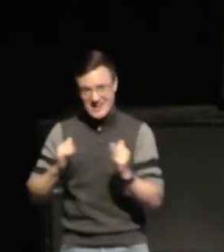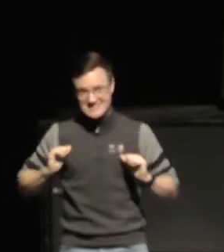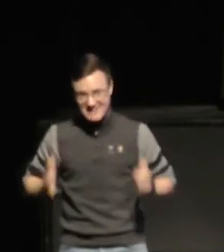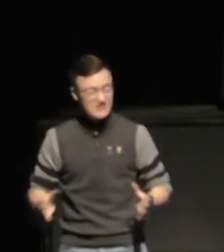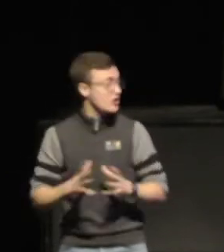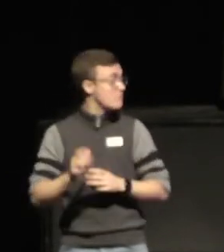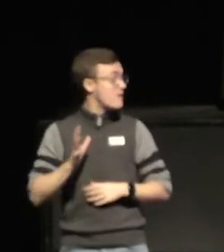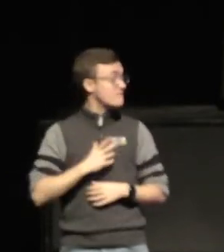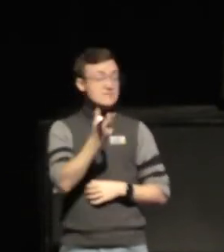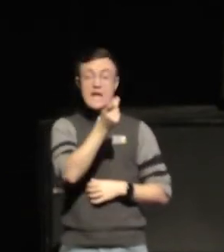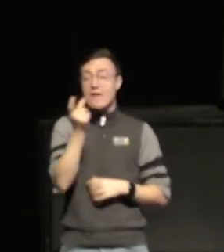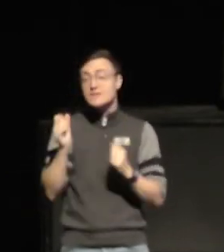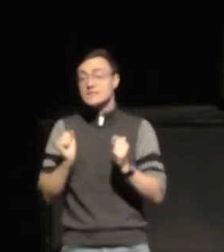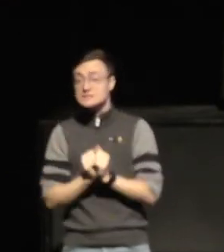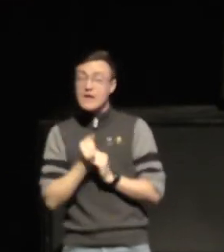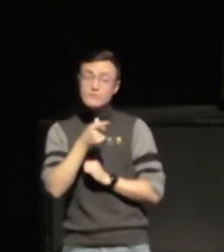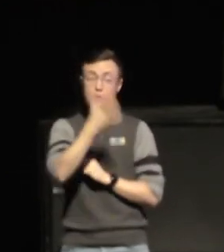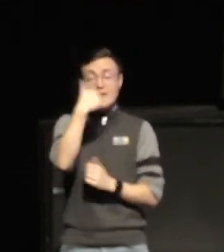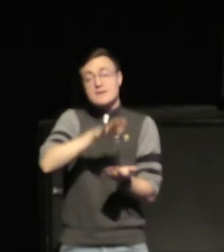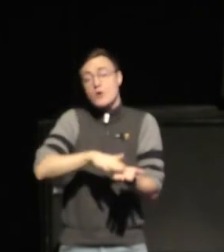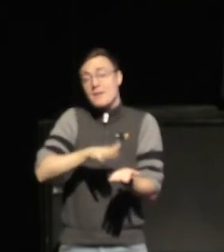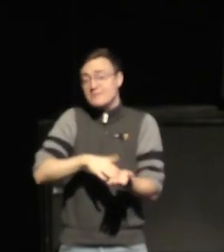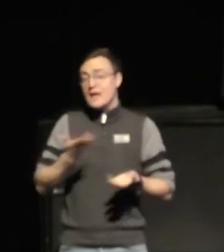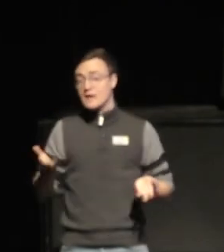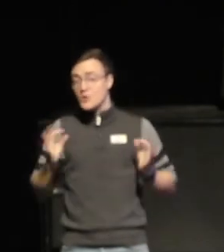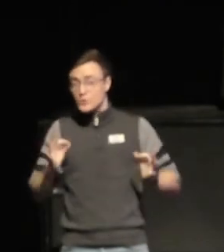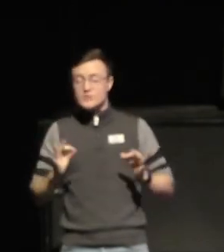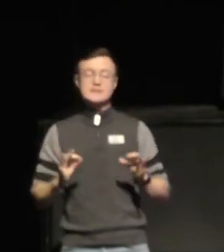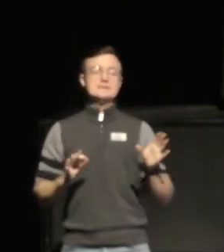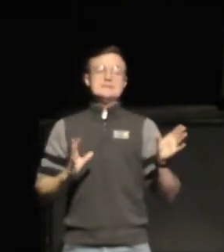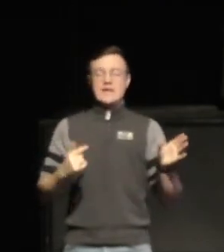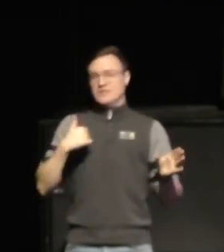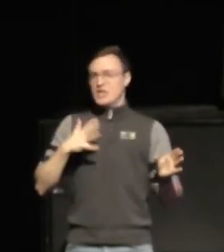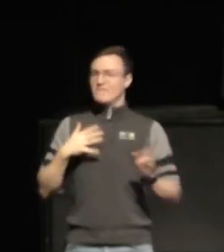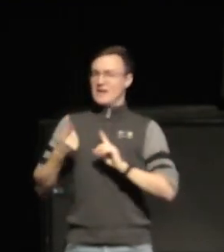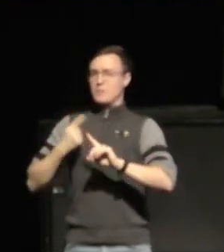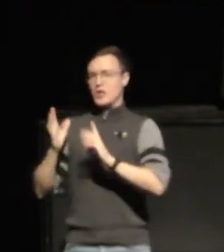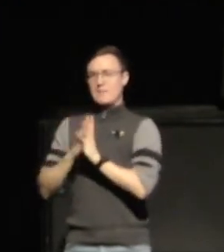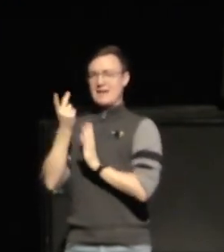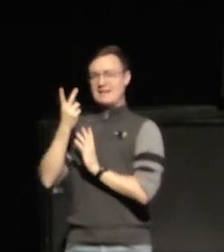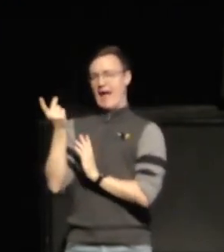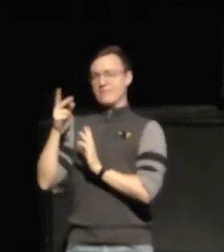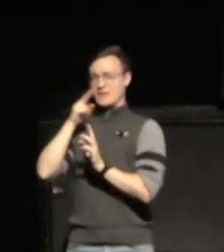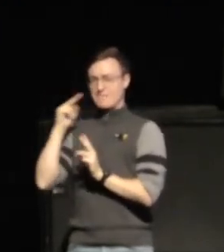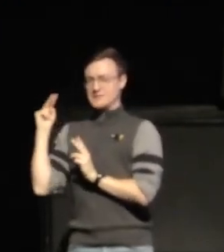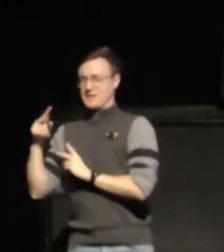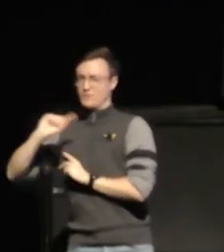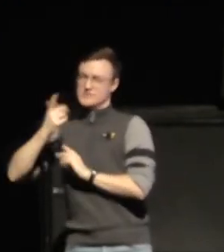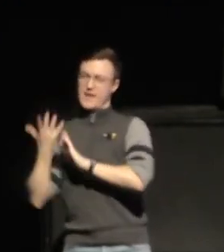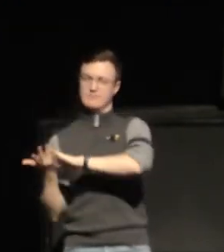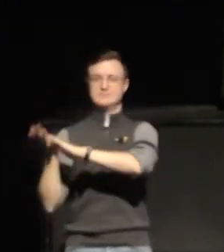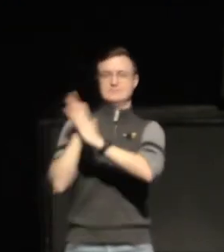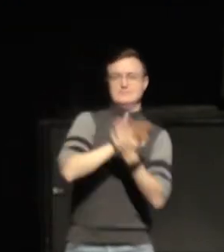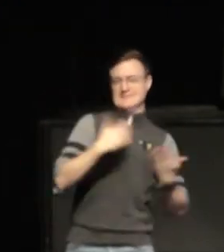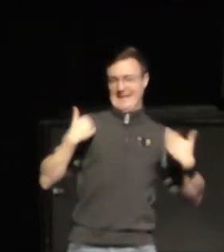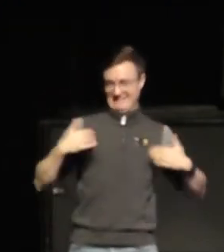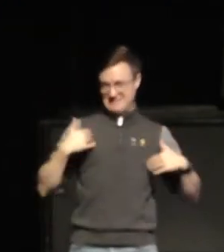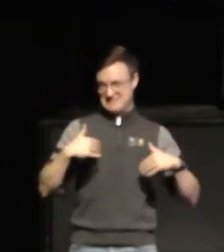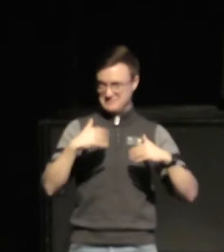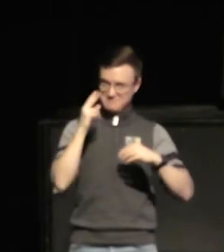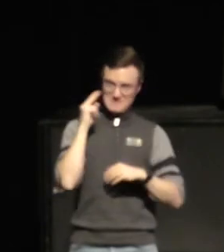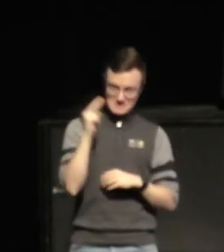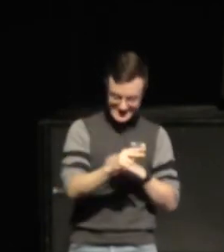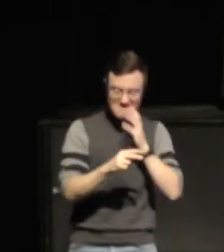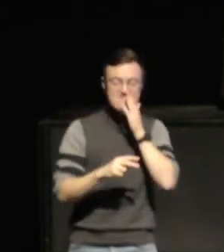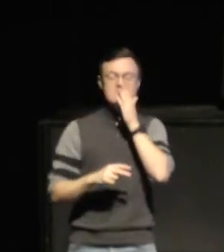but are there other ways that you could recommend? Yeah, well, just to start from a slightly different angle, but I'll come back to the individual